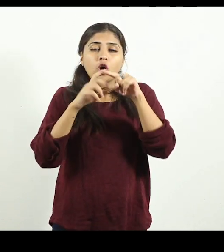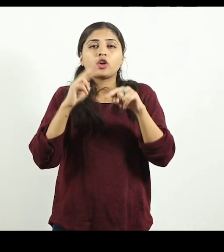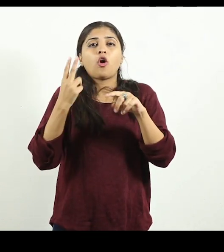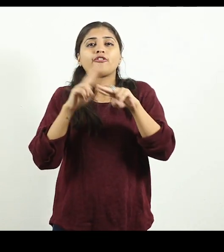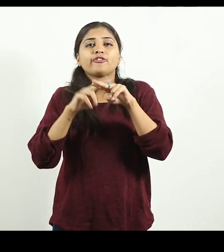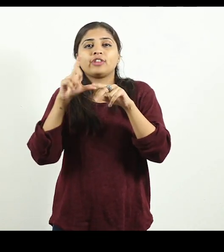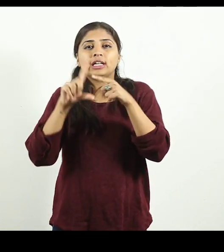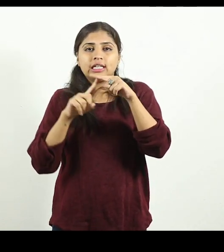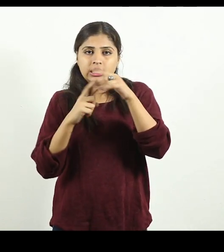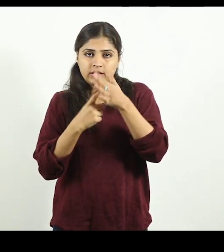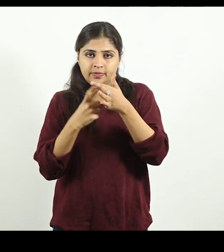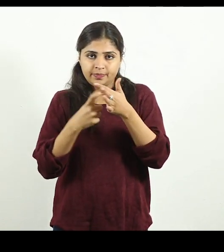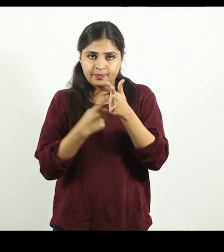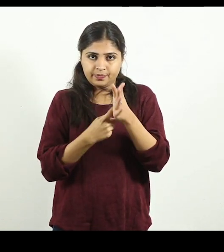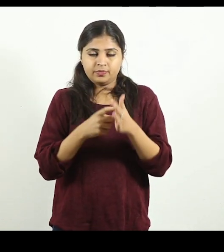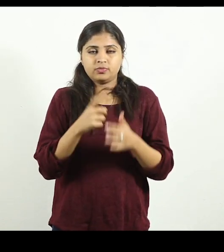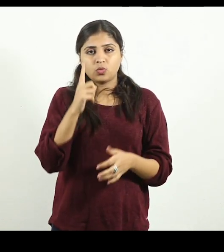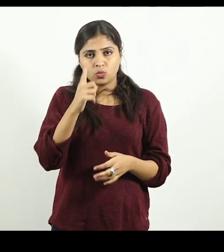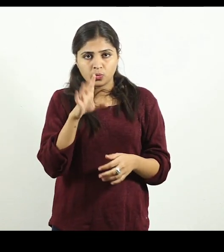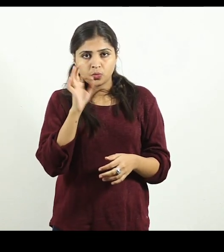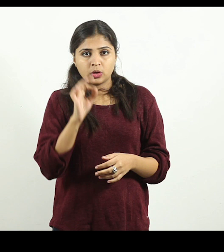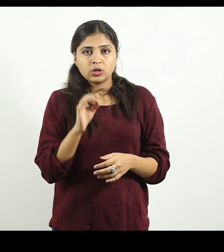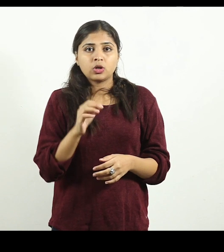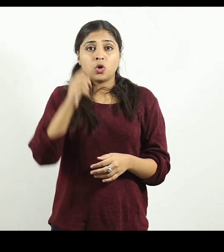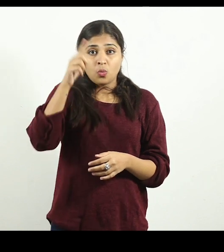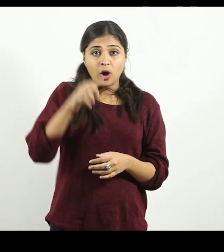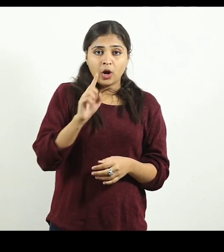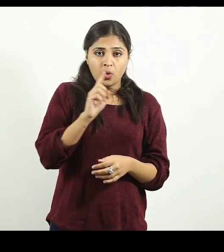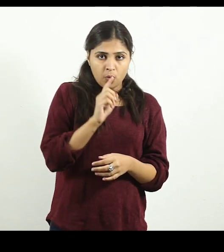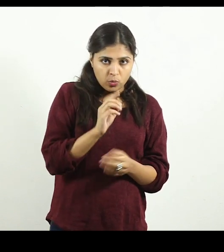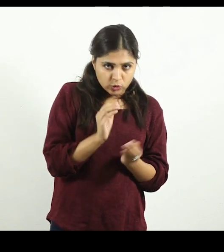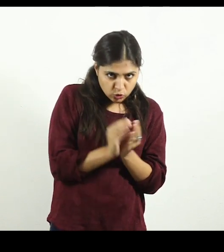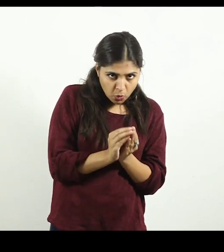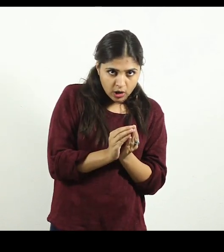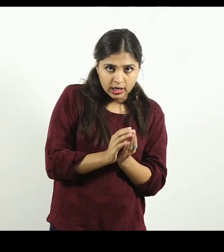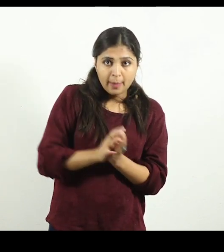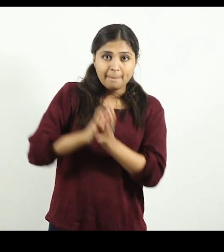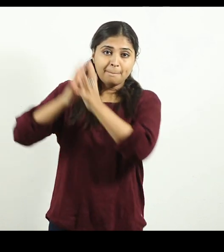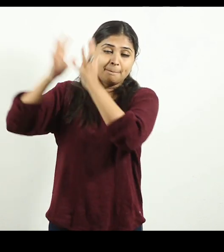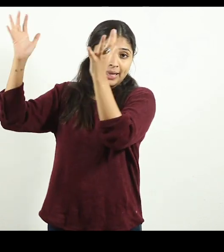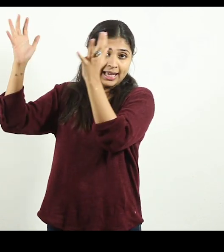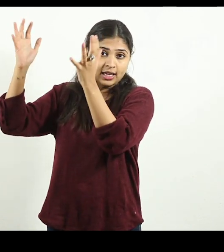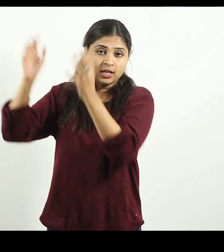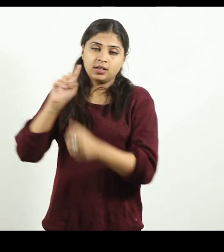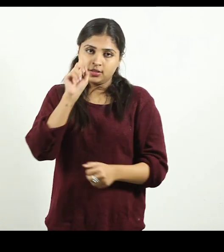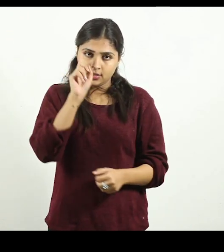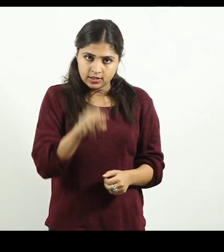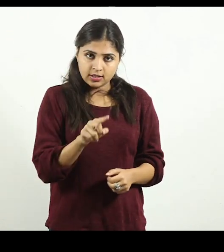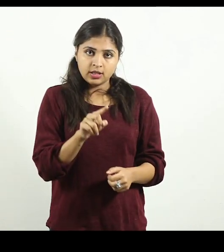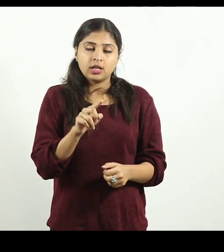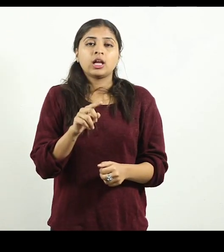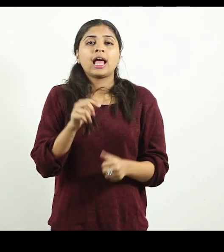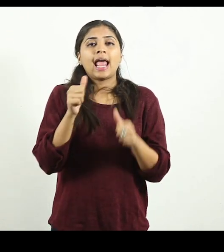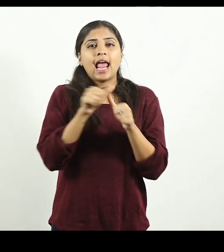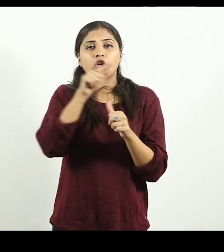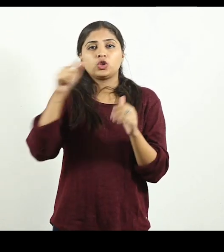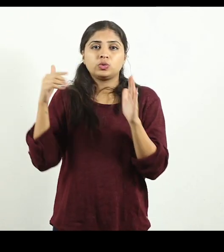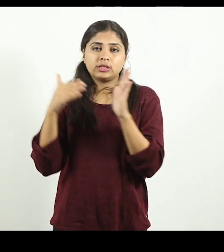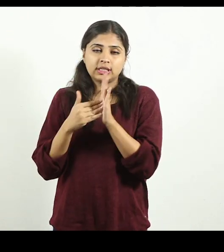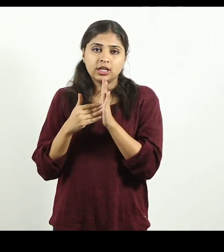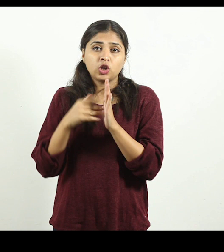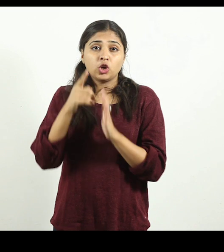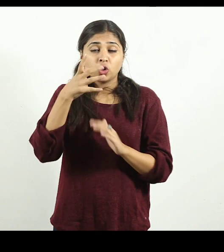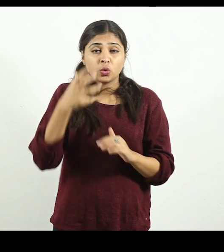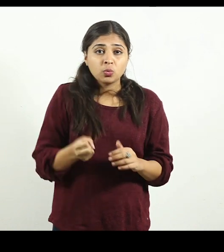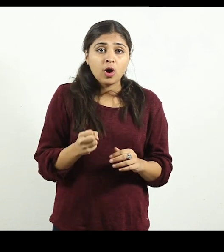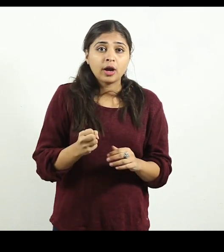Filter group, do one of the following. To sort in ascending or smallest to largest order, click Sort A to Z. To sort in